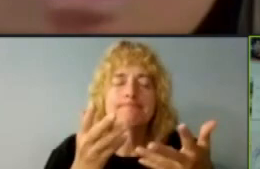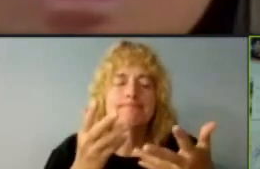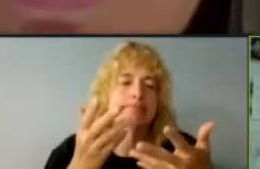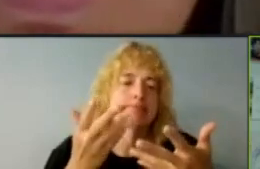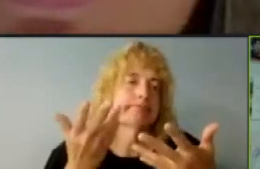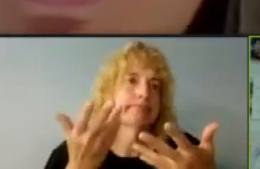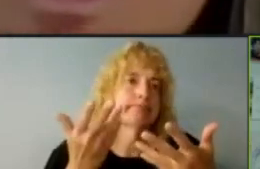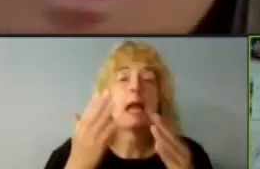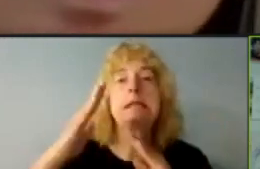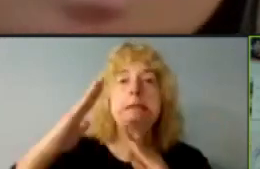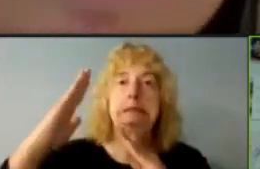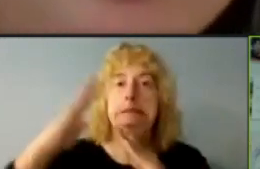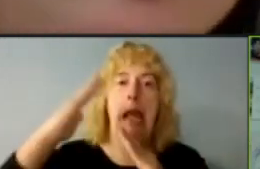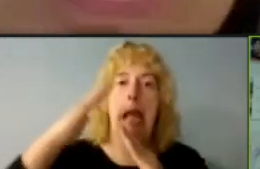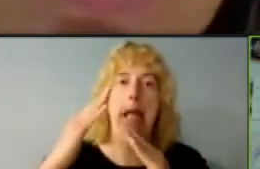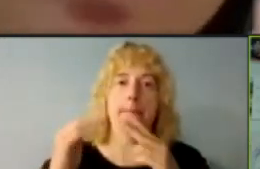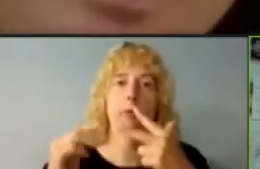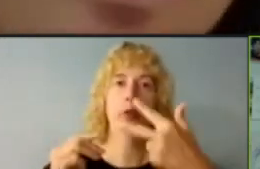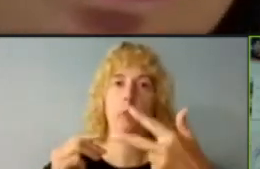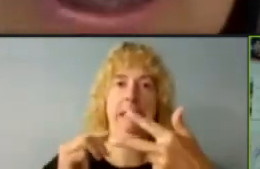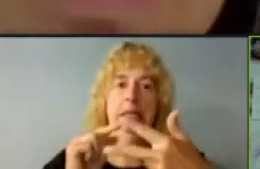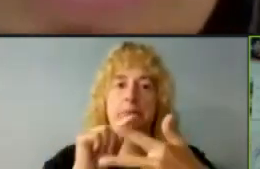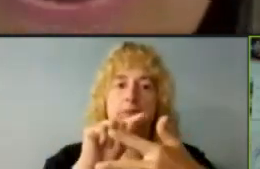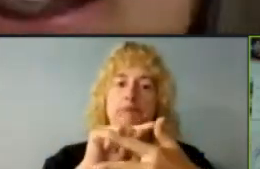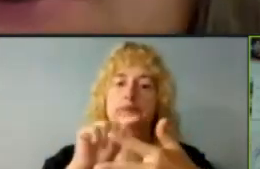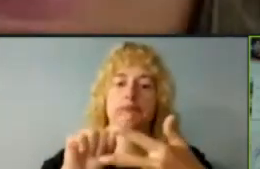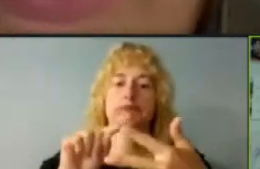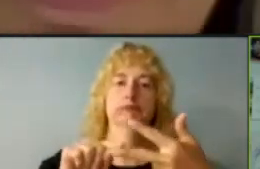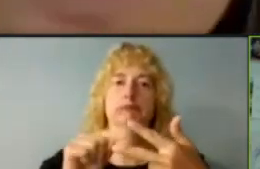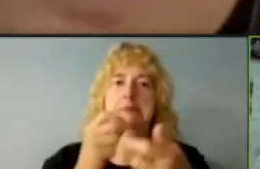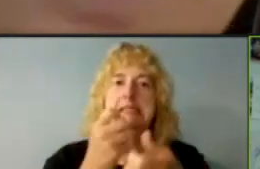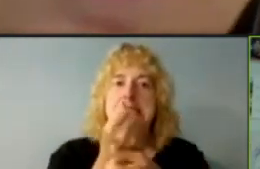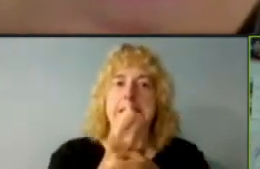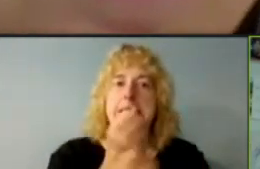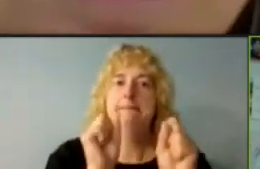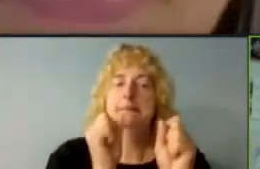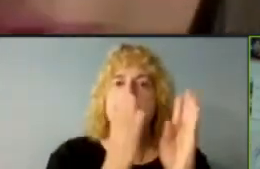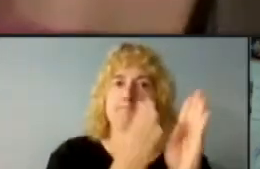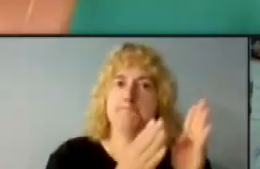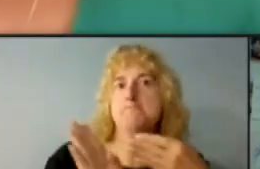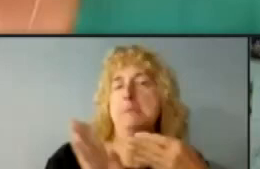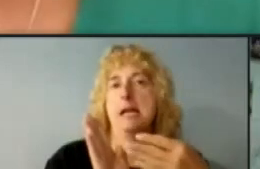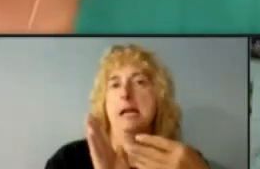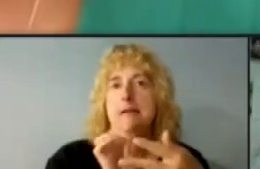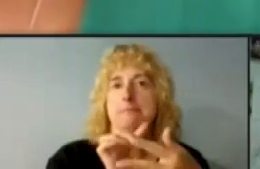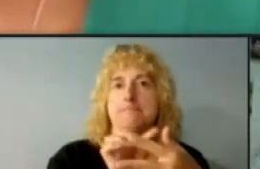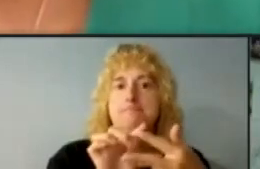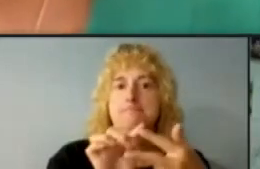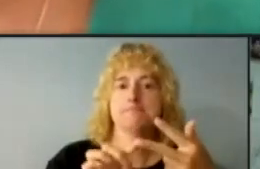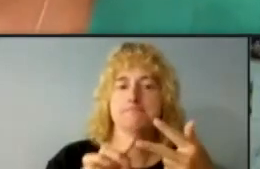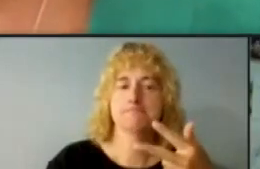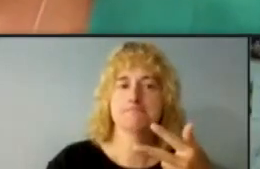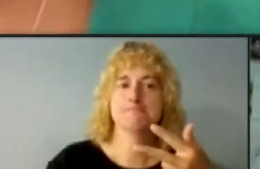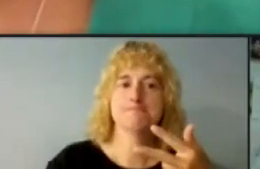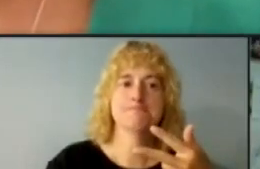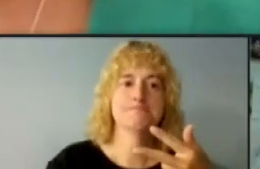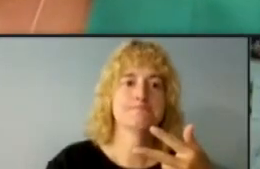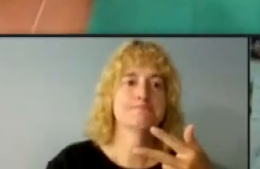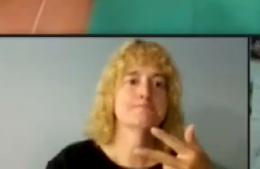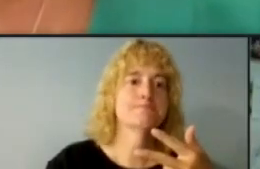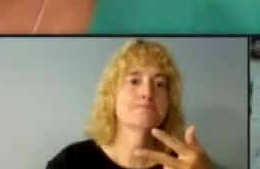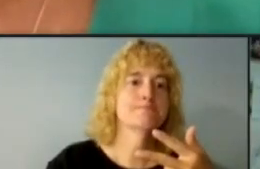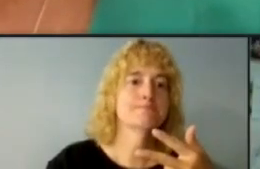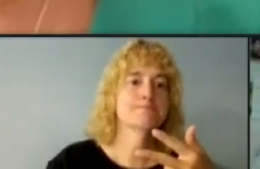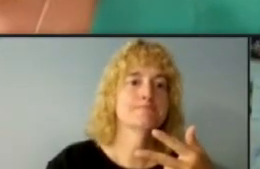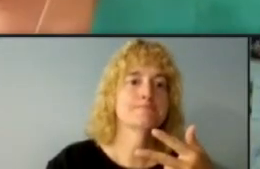3 safety measures that are outlined in the plan? Sure. So there's a lot of discussion about